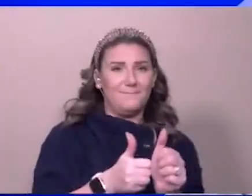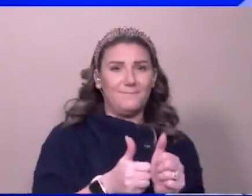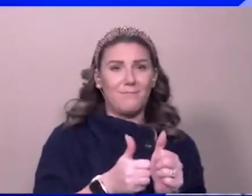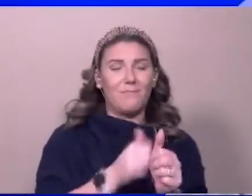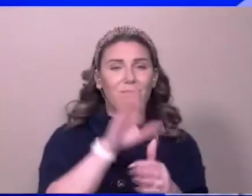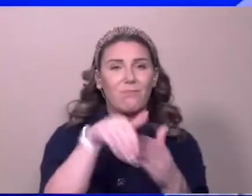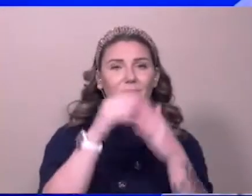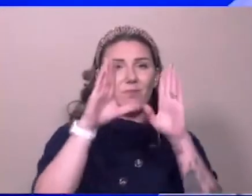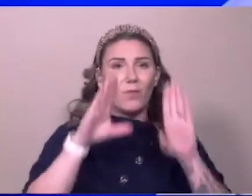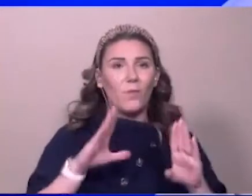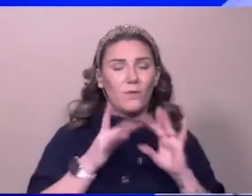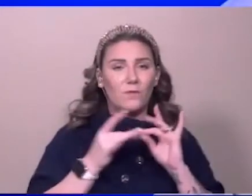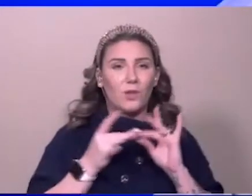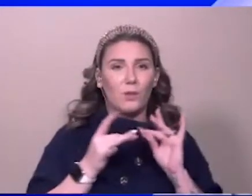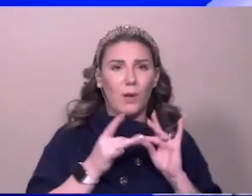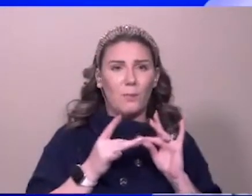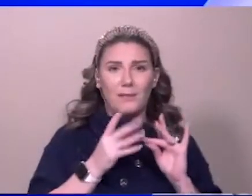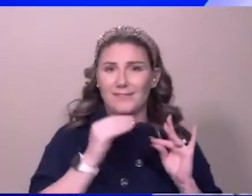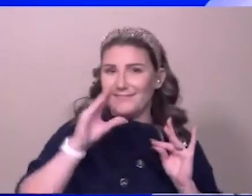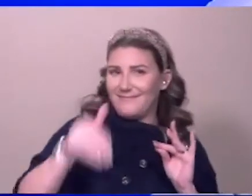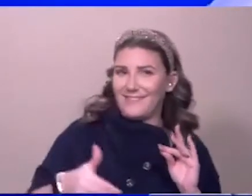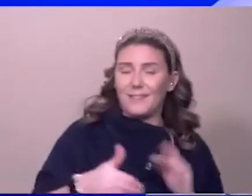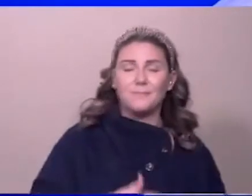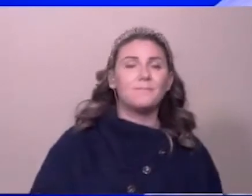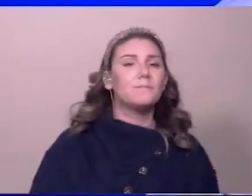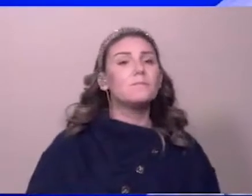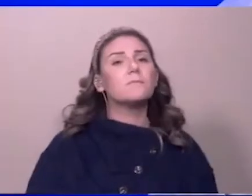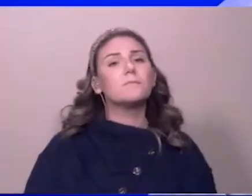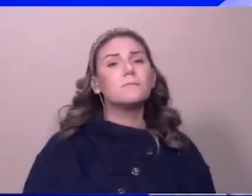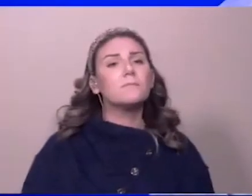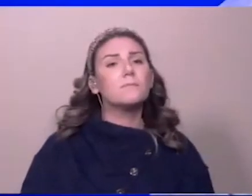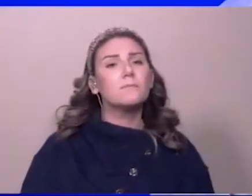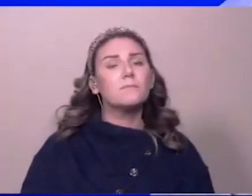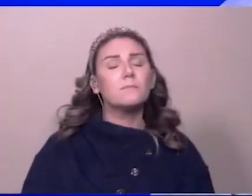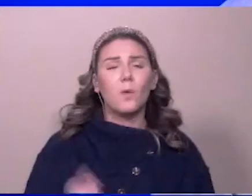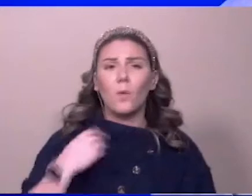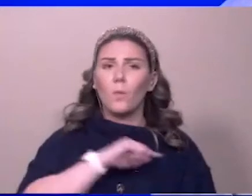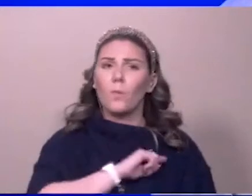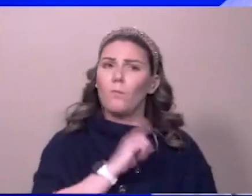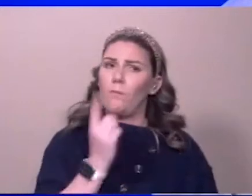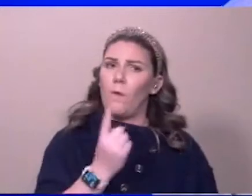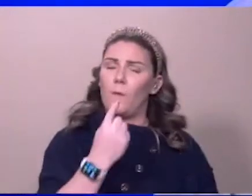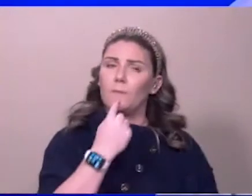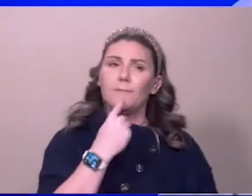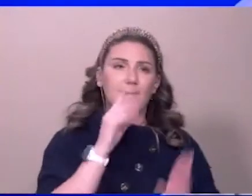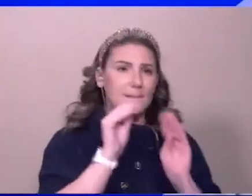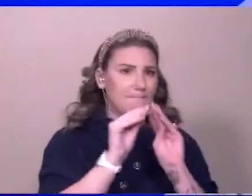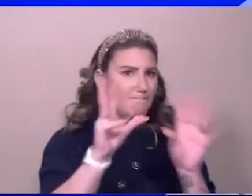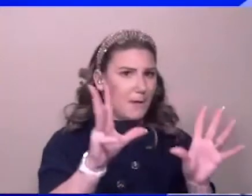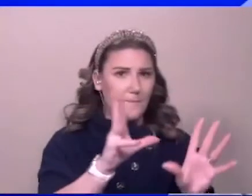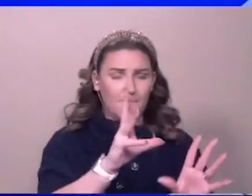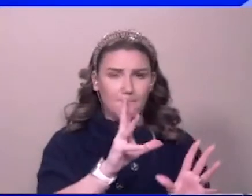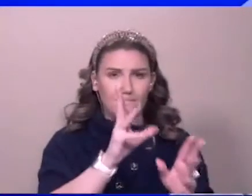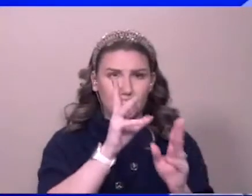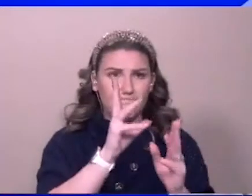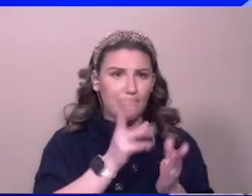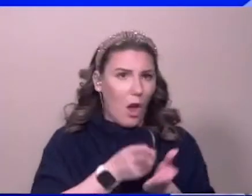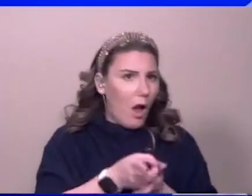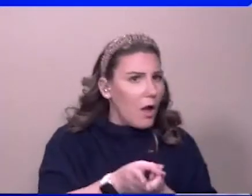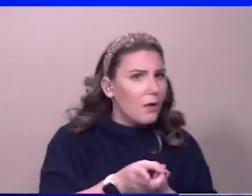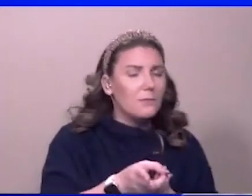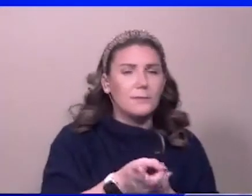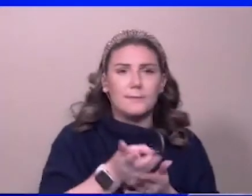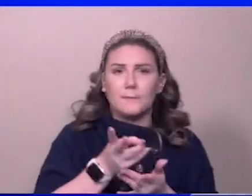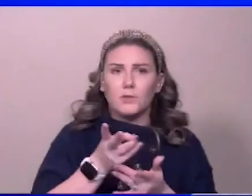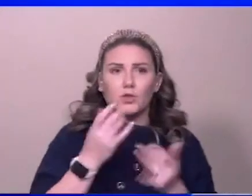our guests and you. We have always said we've been transparent. We try to provide you the most up-to-date